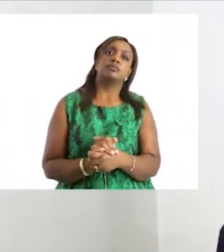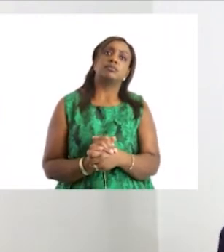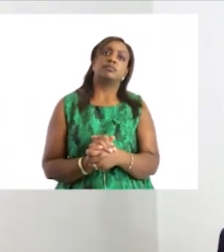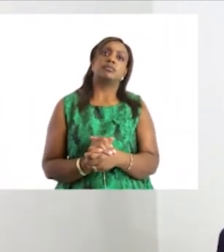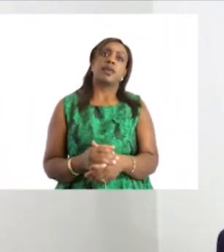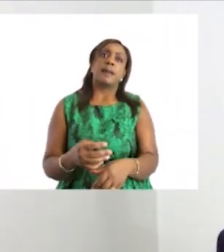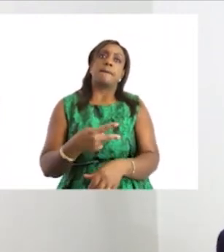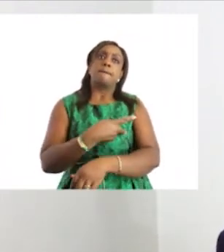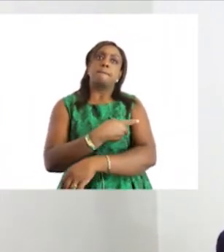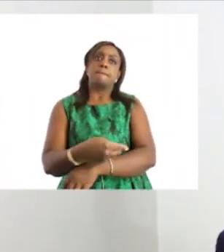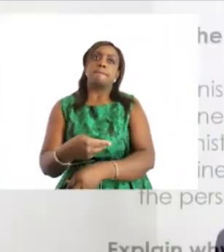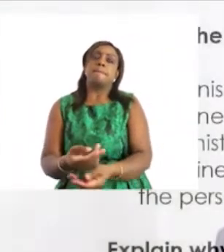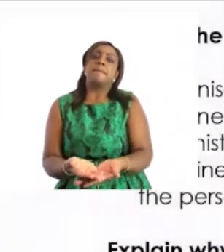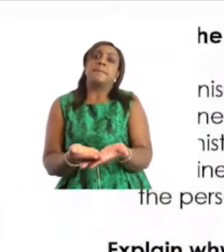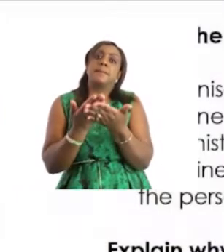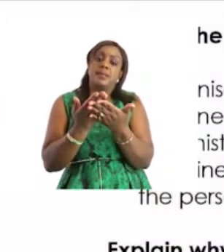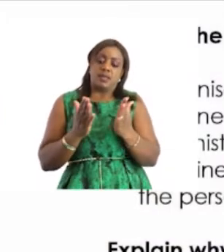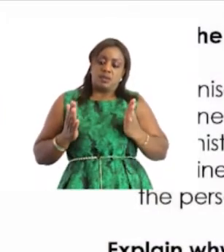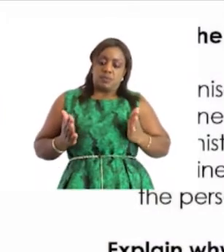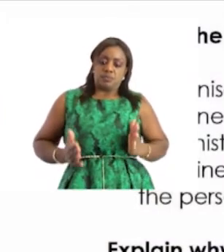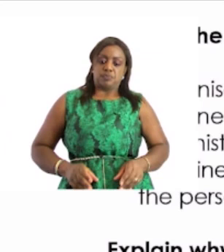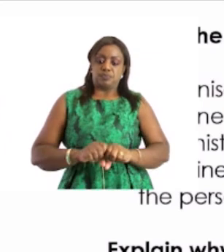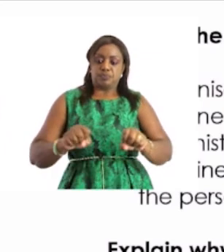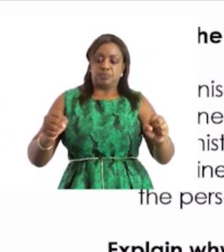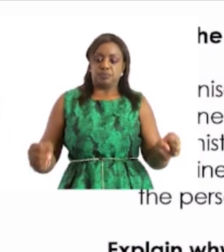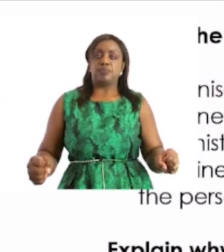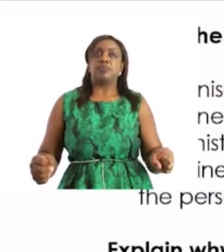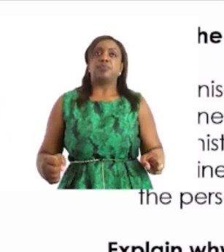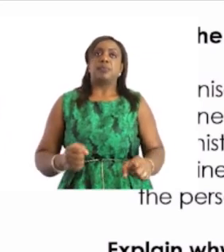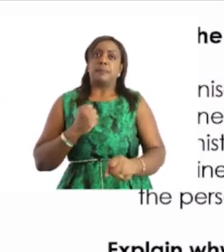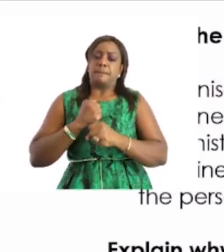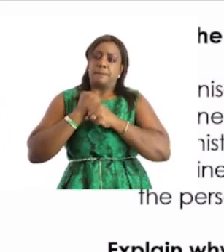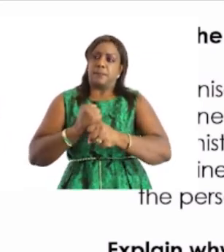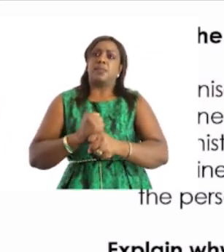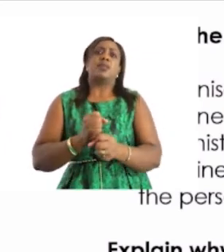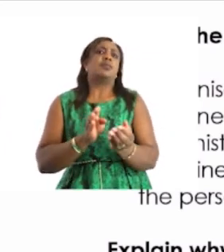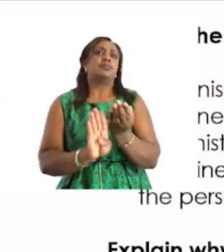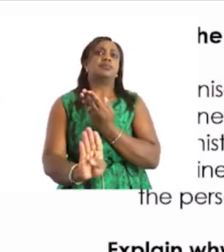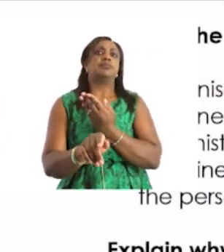vaccine will stimulate your body's own immune system to protect you